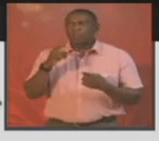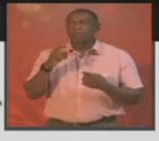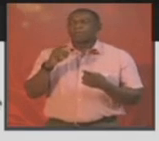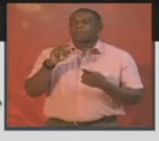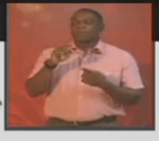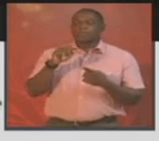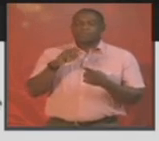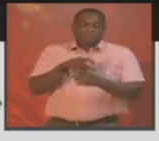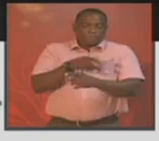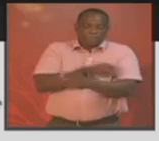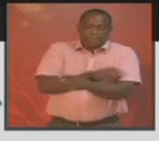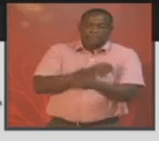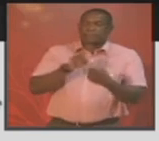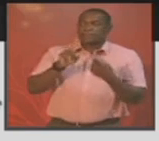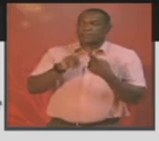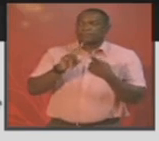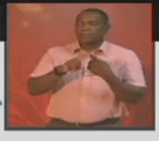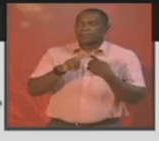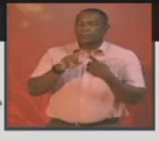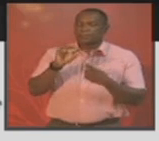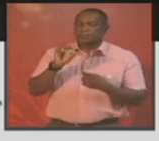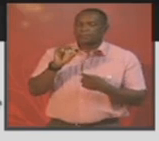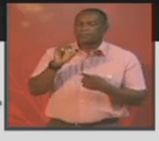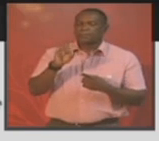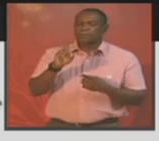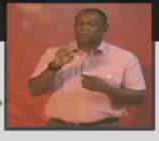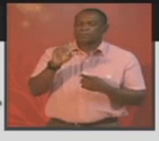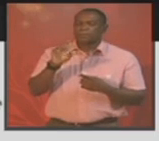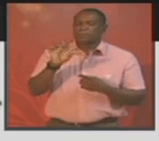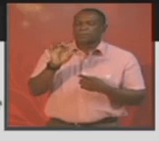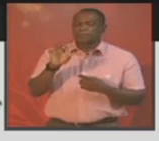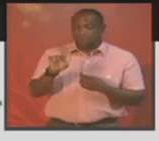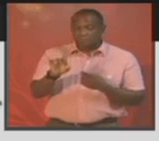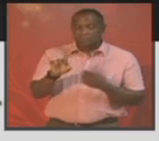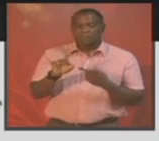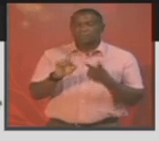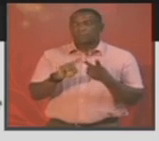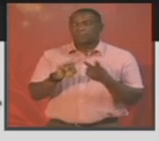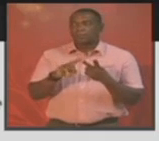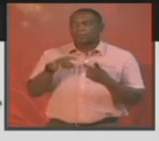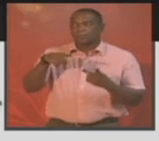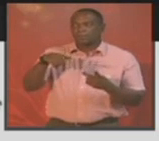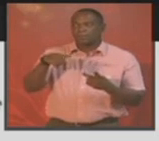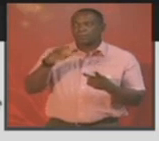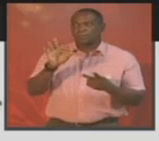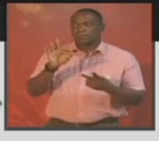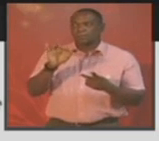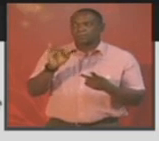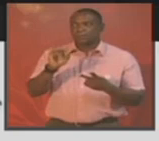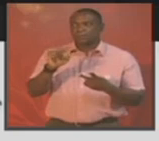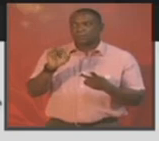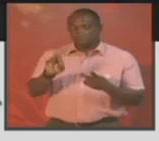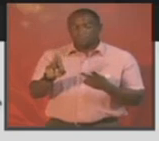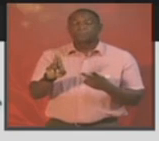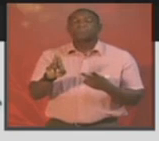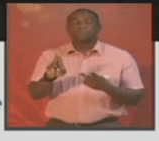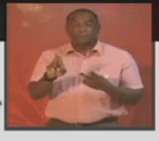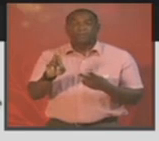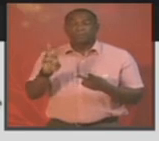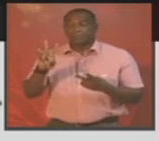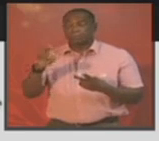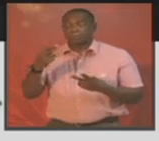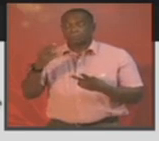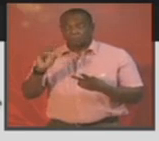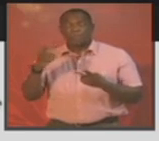Pfizer-BioNTech vaccine, which has been approved for emergency use by the World Health Organization and is being utilized